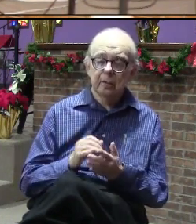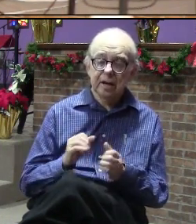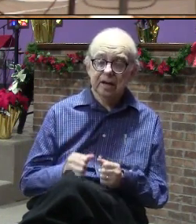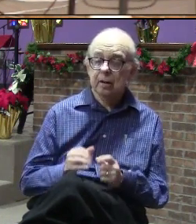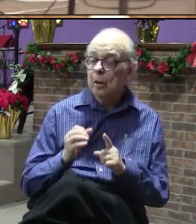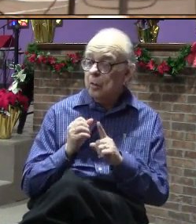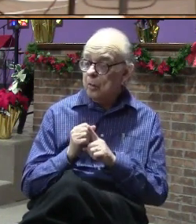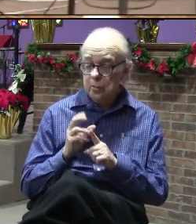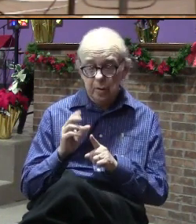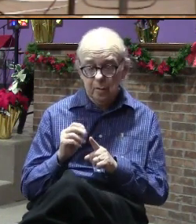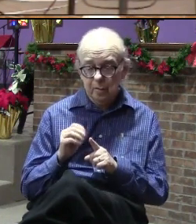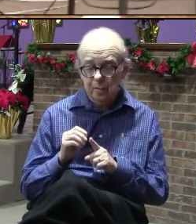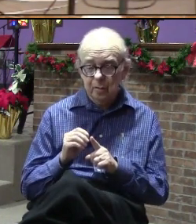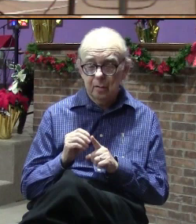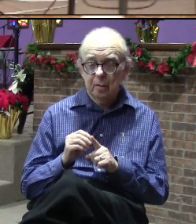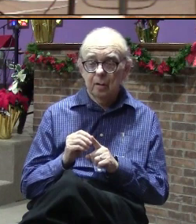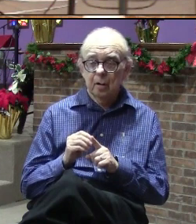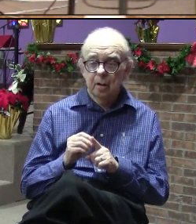hold.